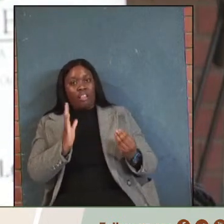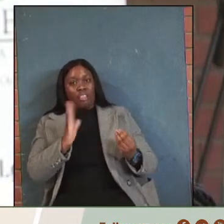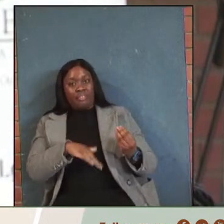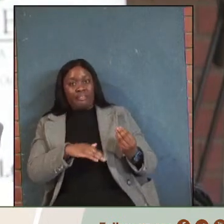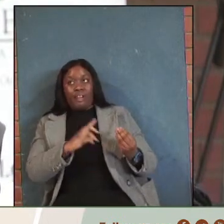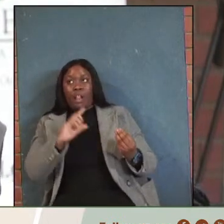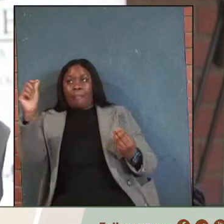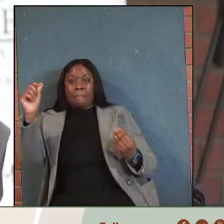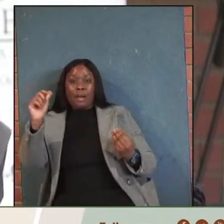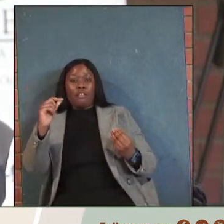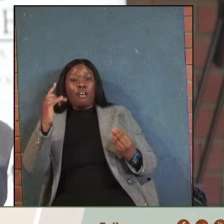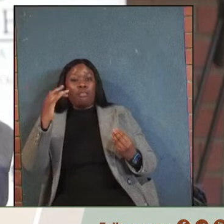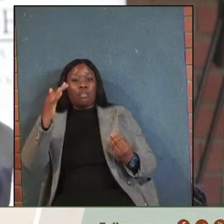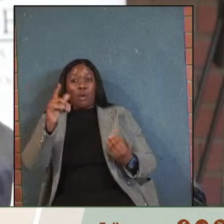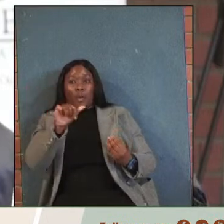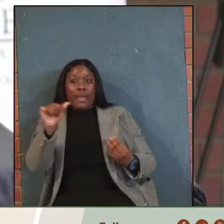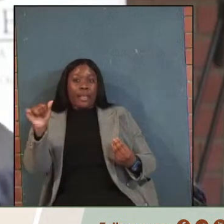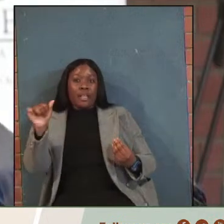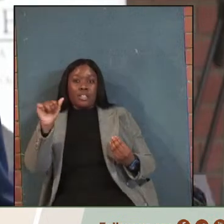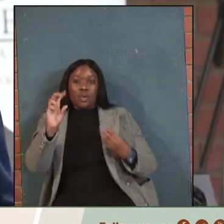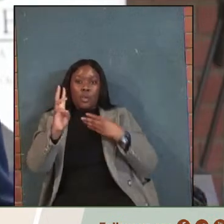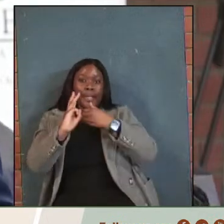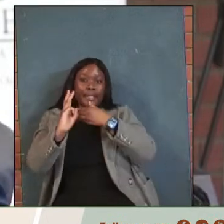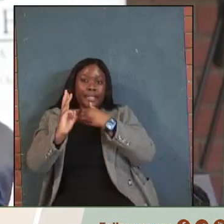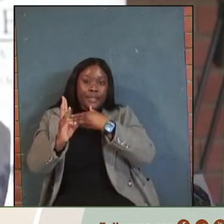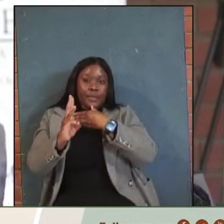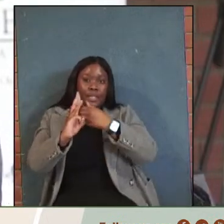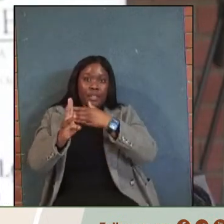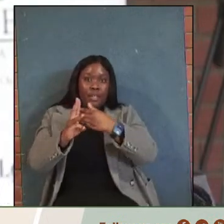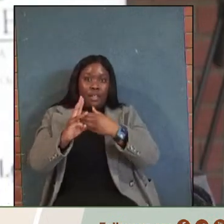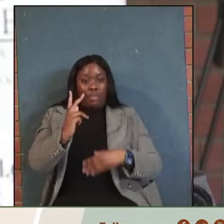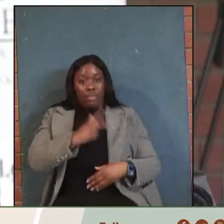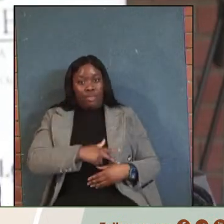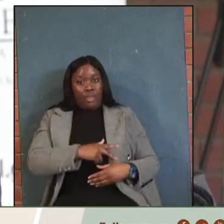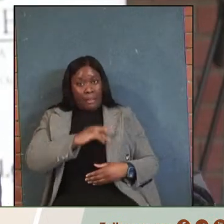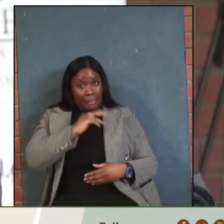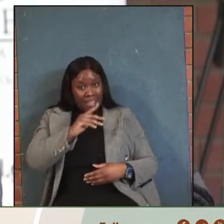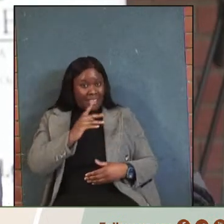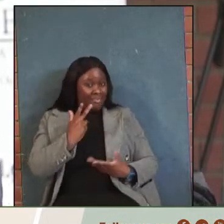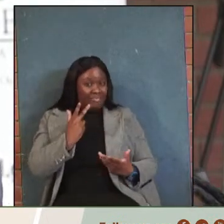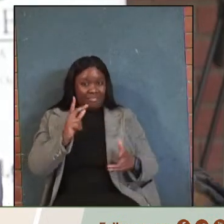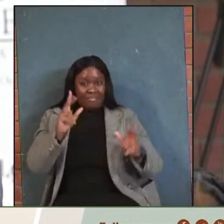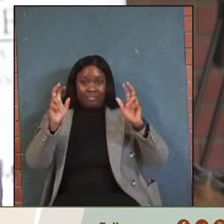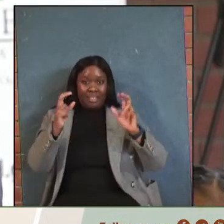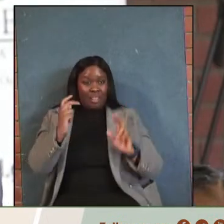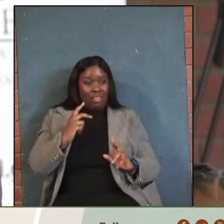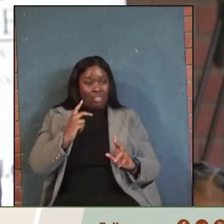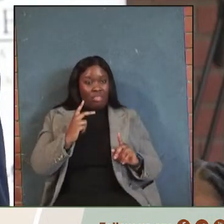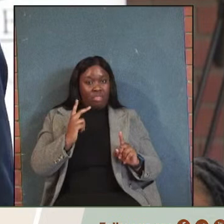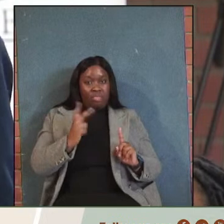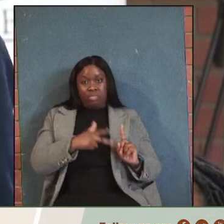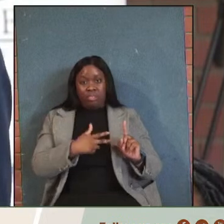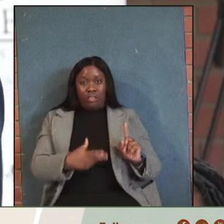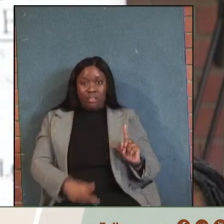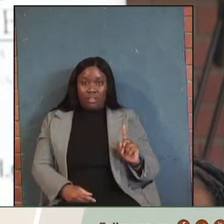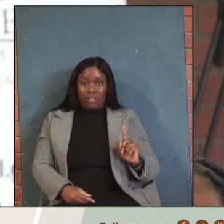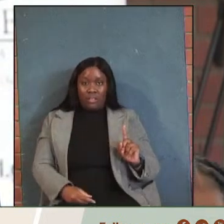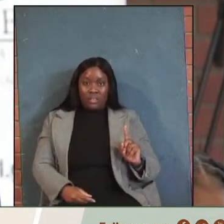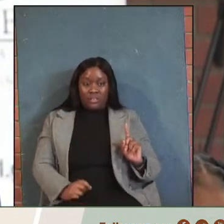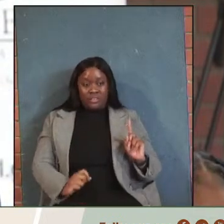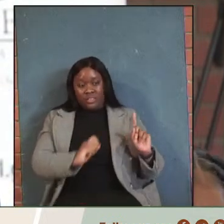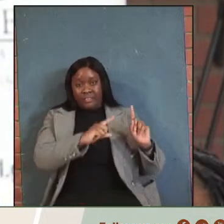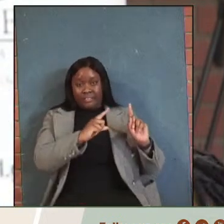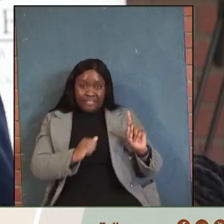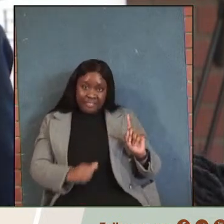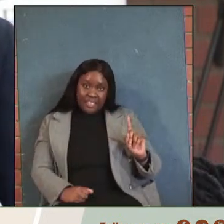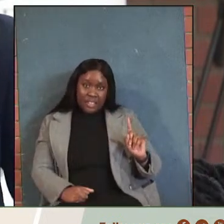infant sibling to care of. This would be a good example of neglect. The warning signs of neglect include poor growth,